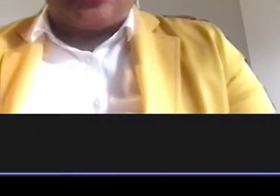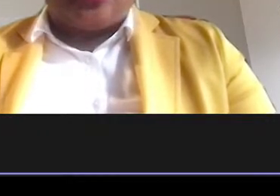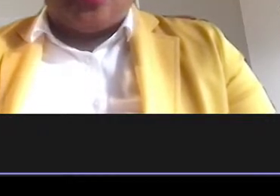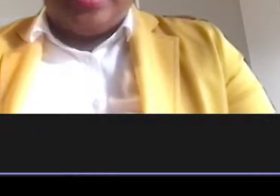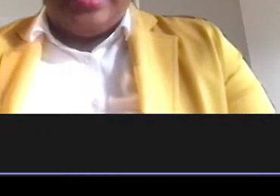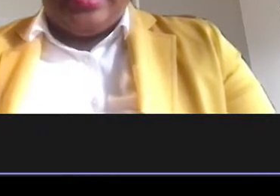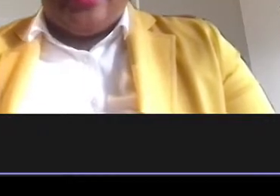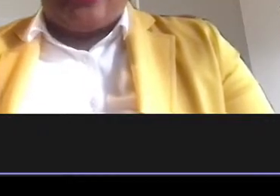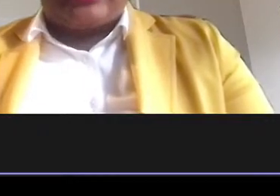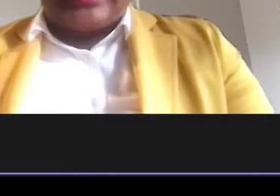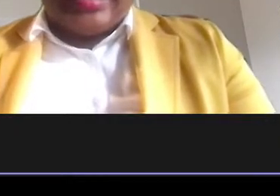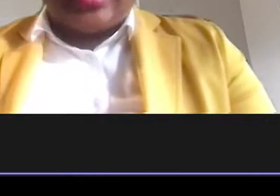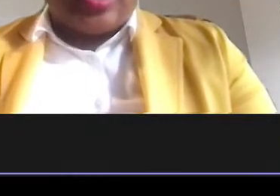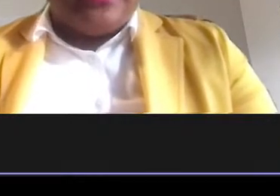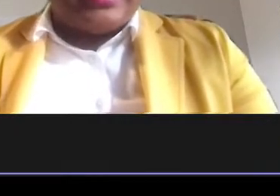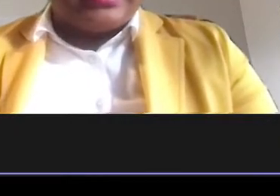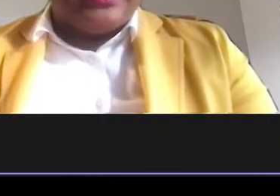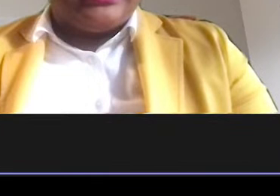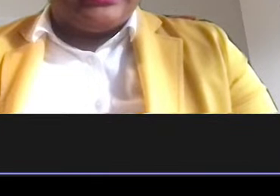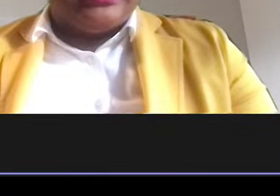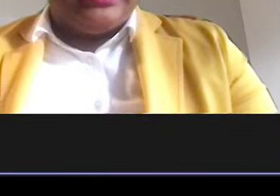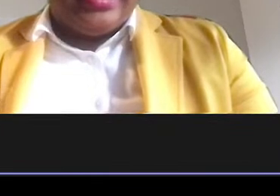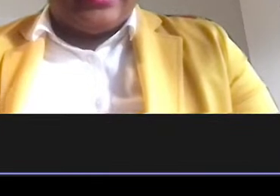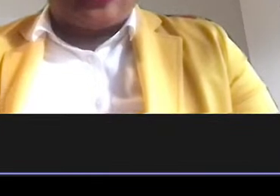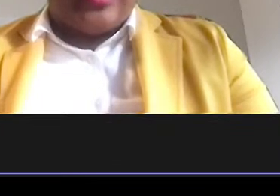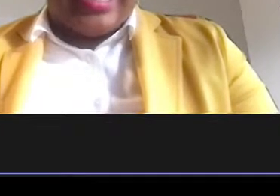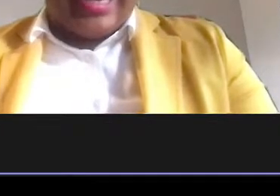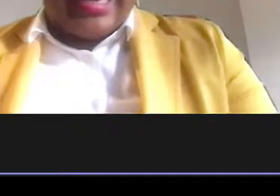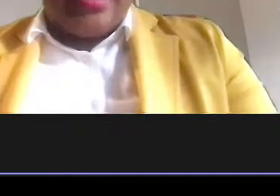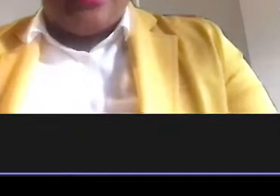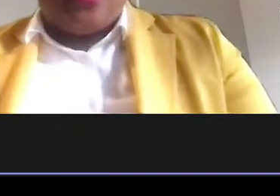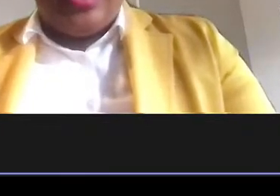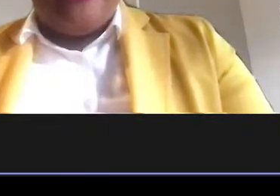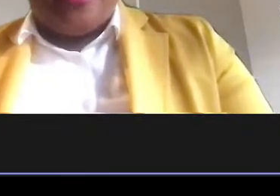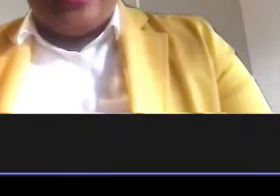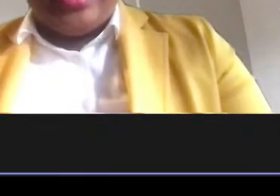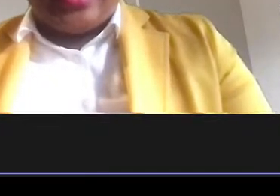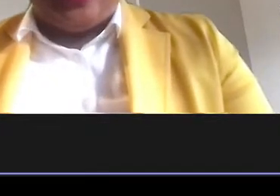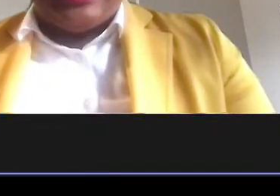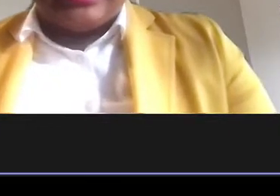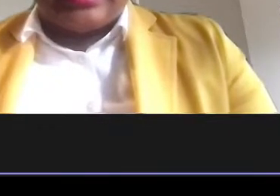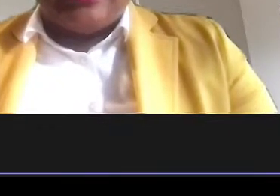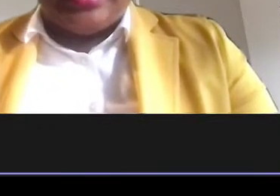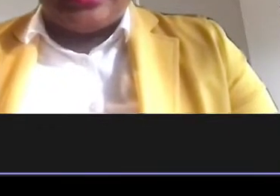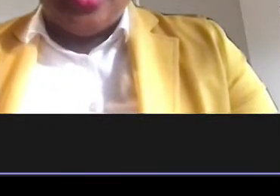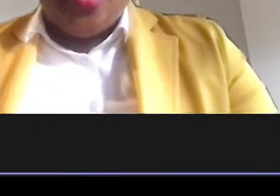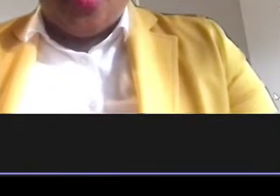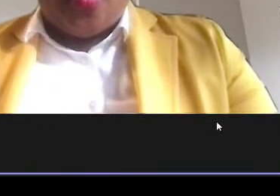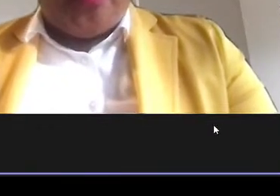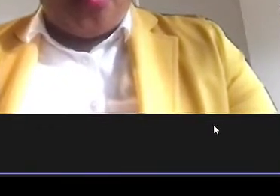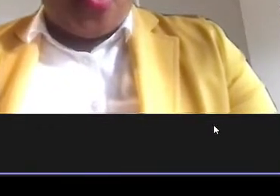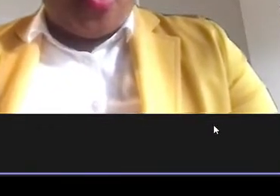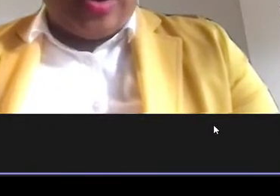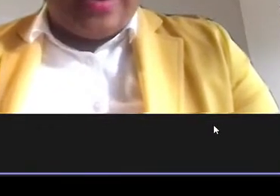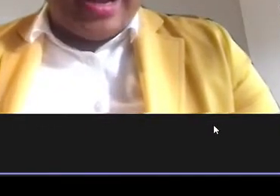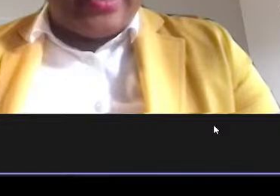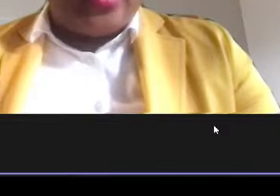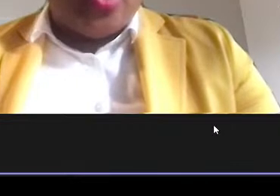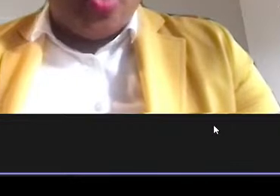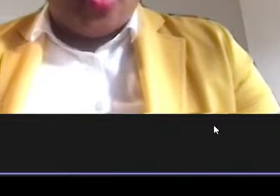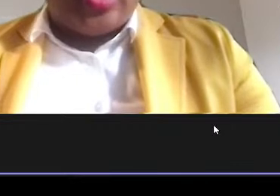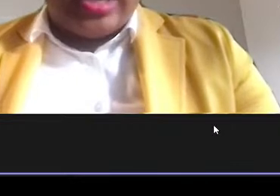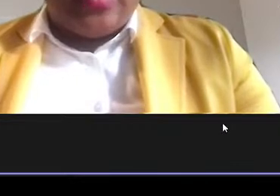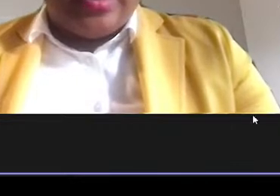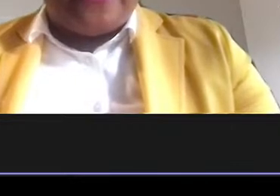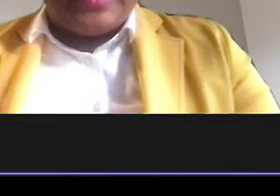ababengenawo amathuba okuqeqeshwa emisebenzini etholakala kule mboni yaka-human settlement, ukufukulwa